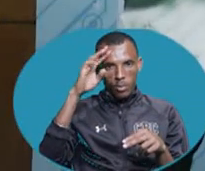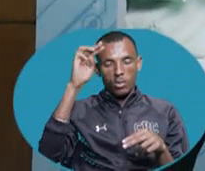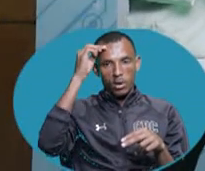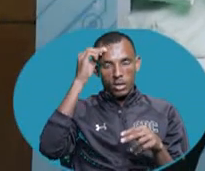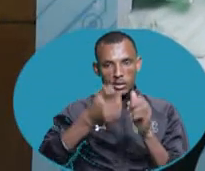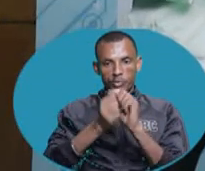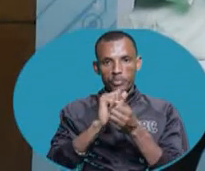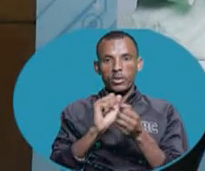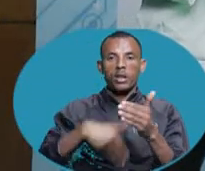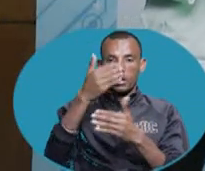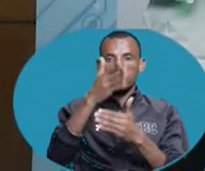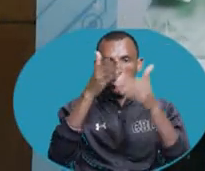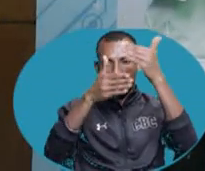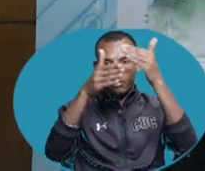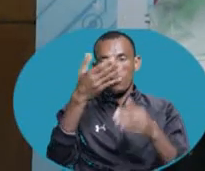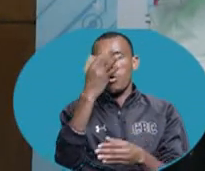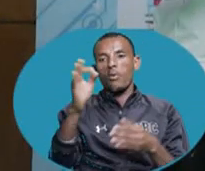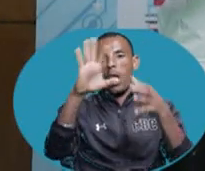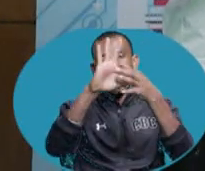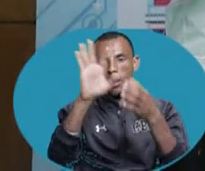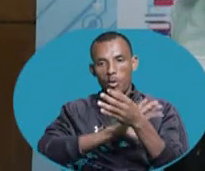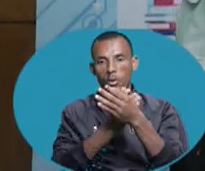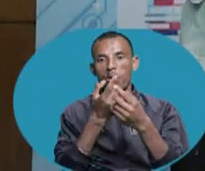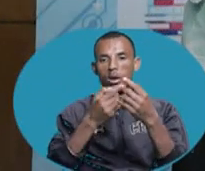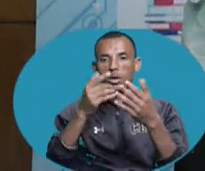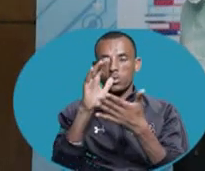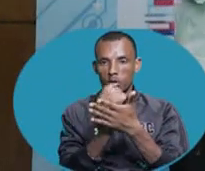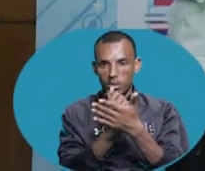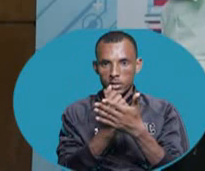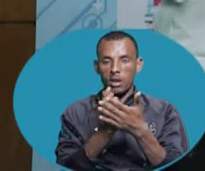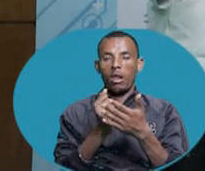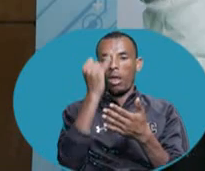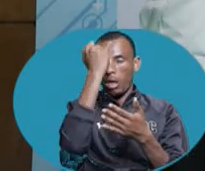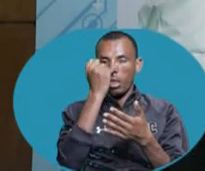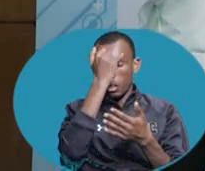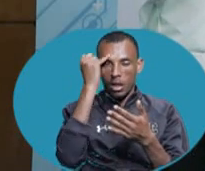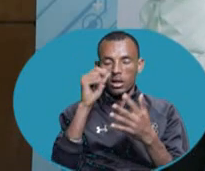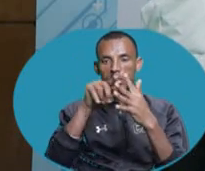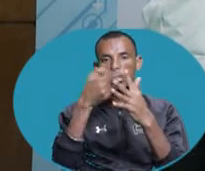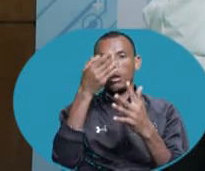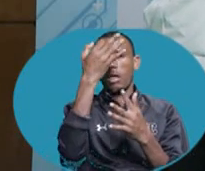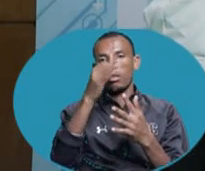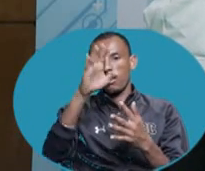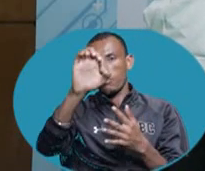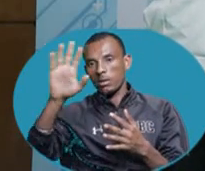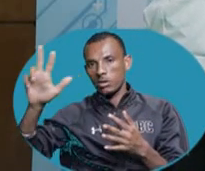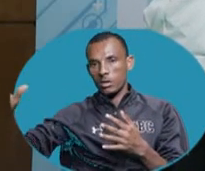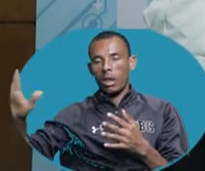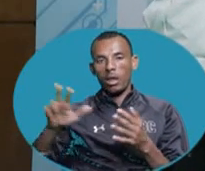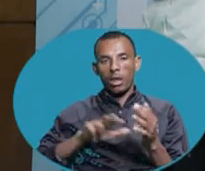Allied power to capture Italy. Since 1943, Allied